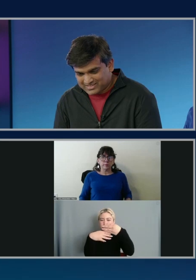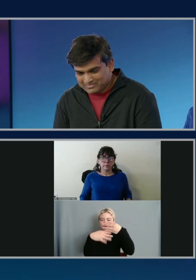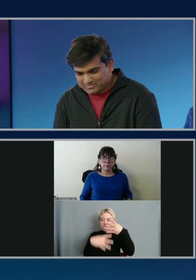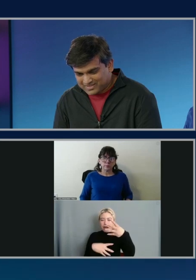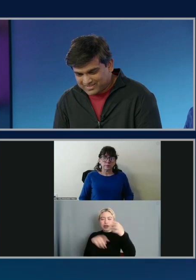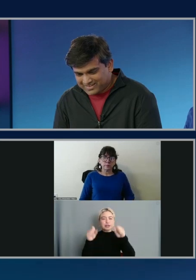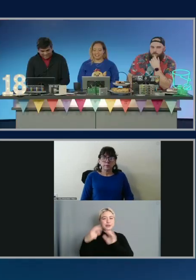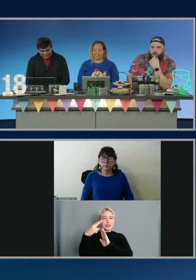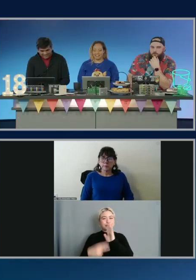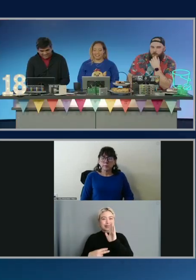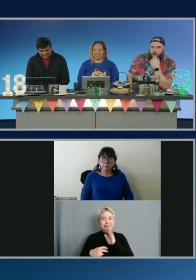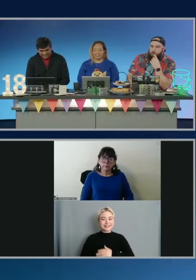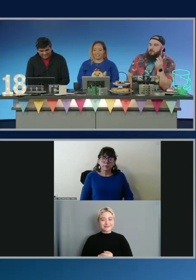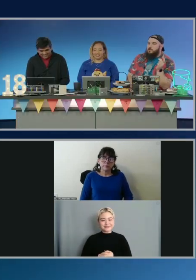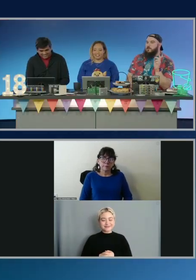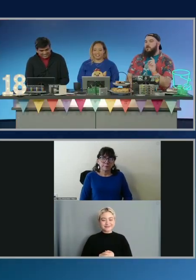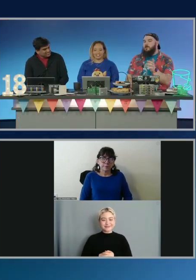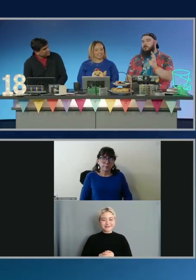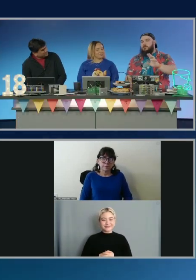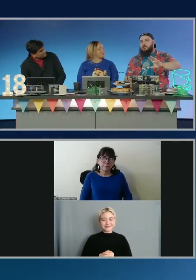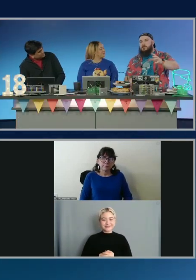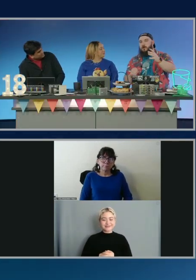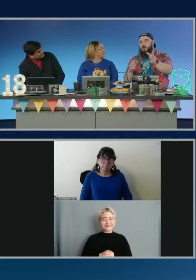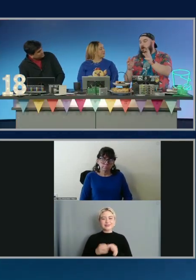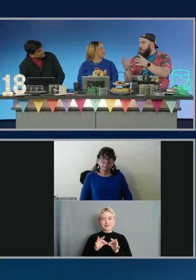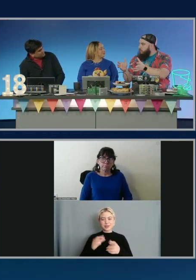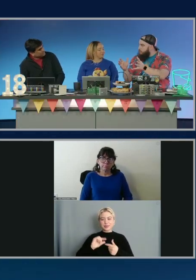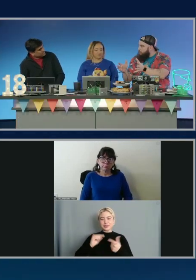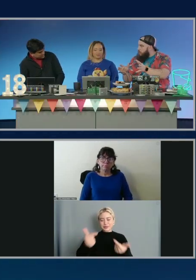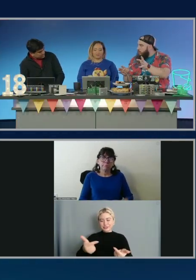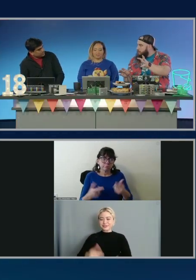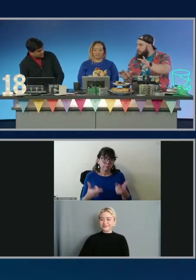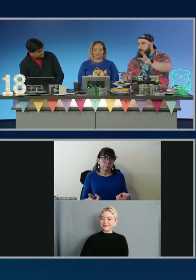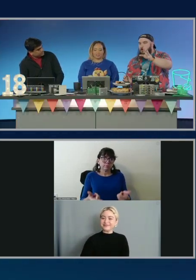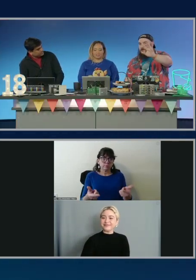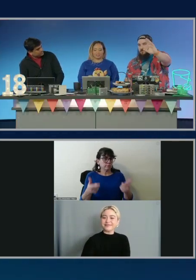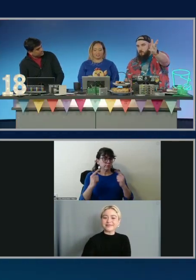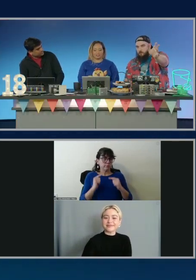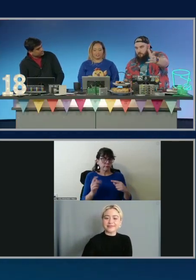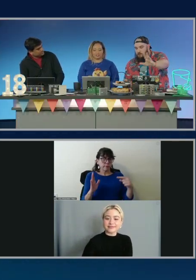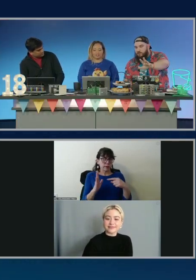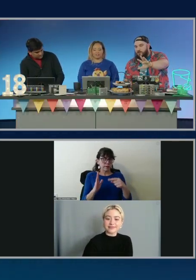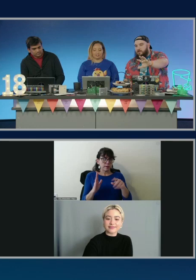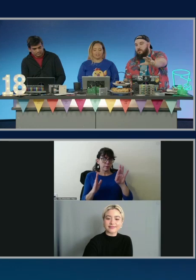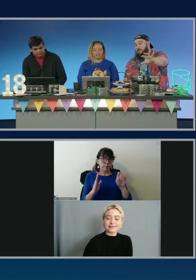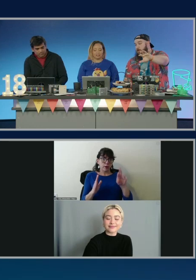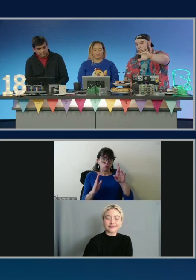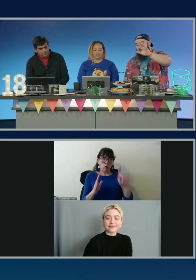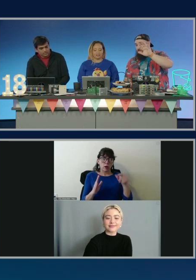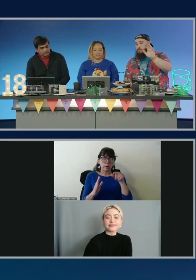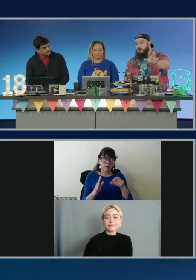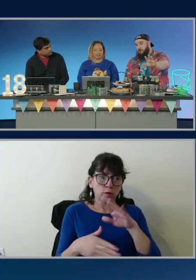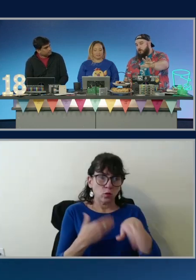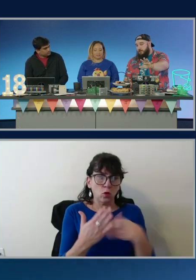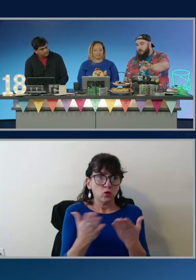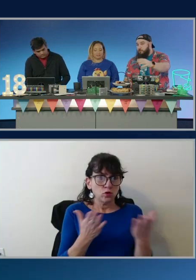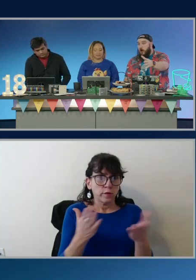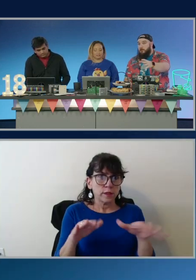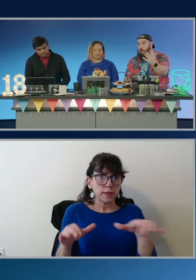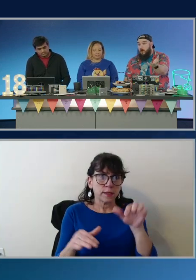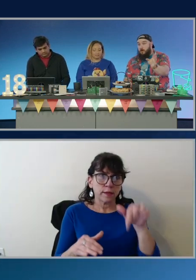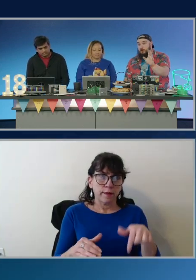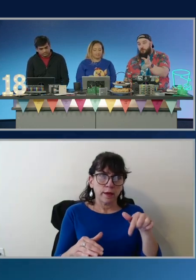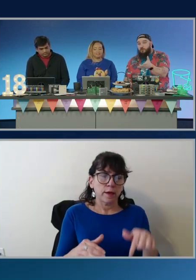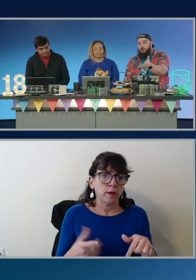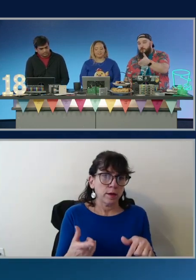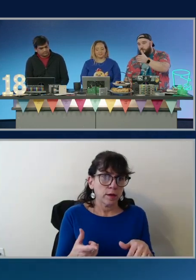it. But it's easy, like this is running right now on Bedrock, on Amazon Bedrock, this whole service that does this. Suman just sent a prompt,